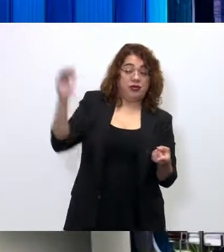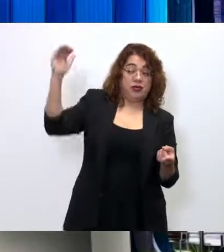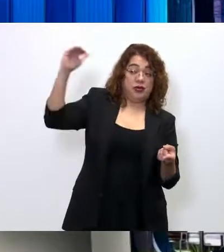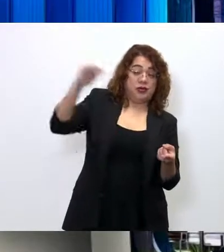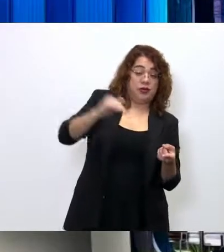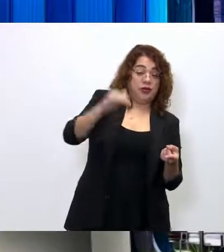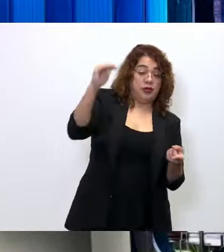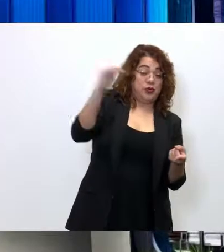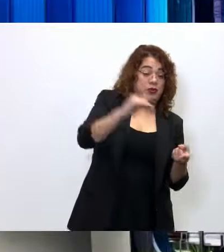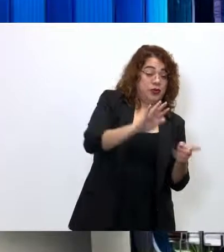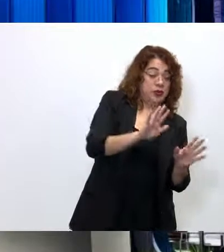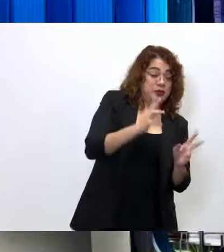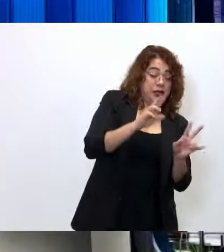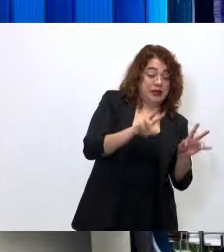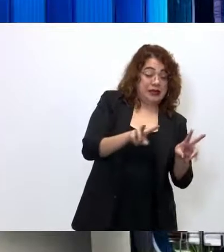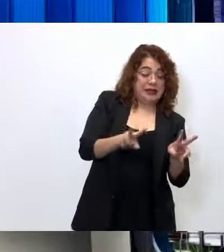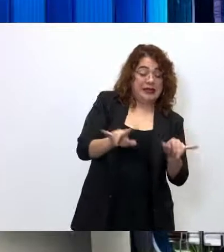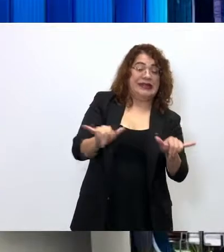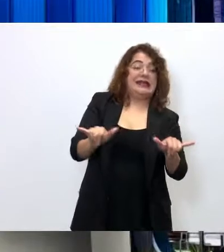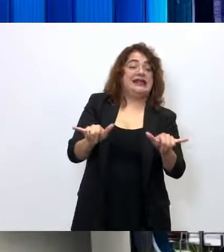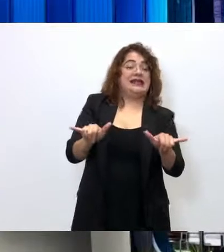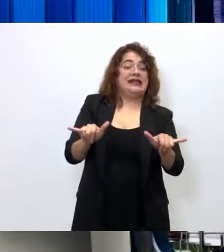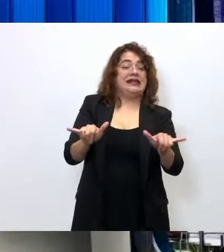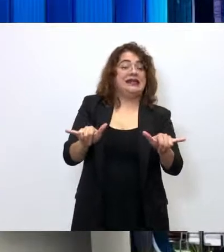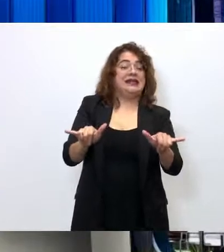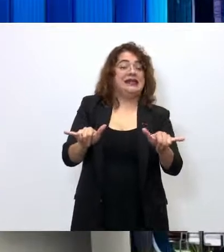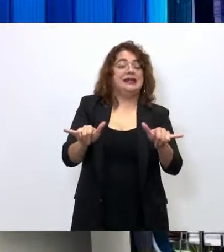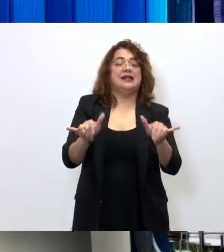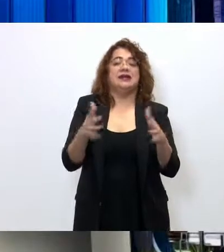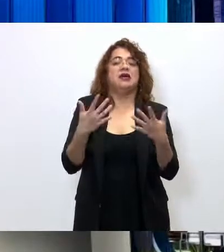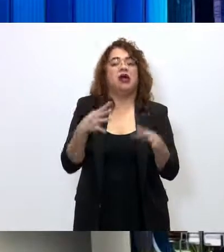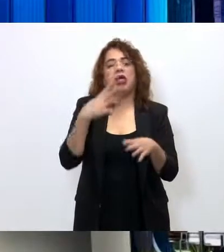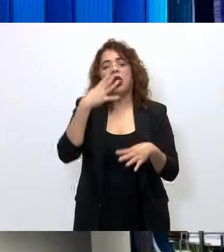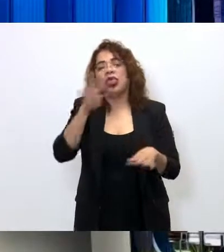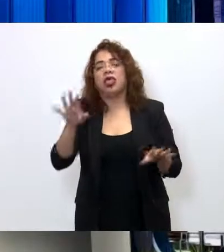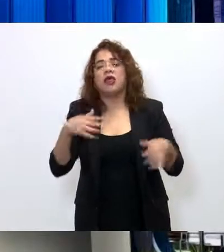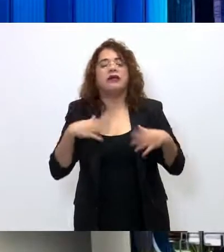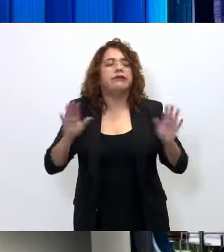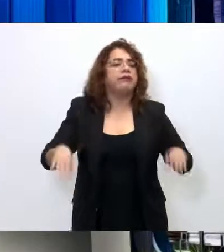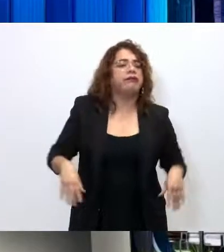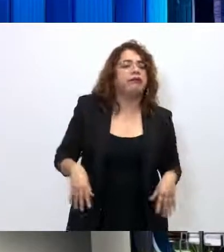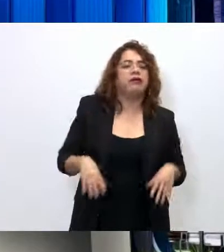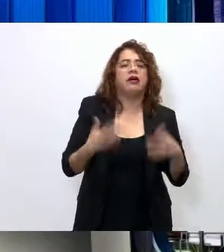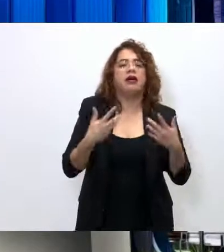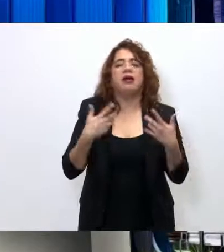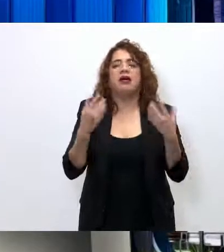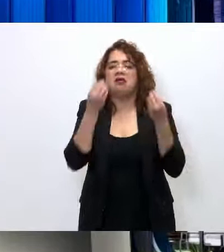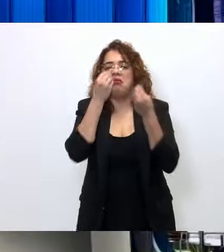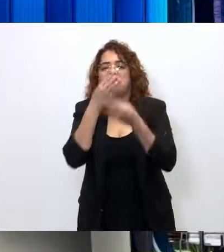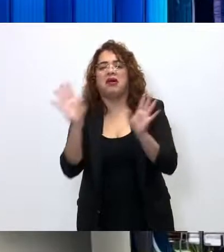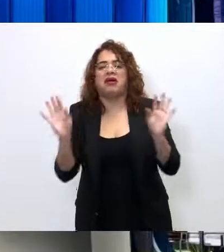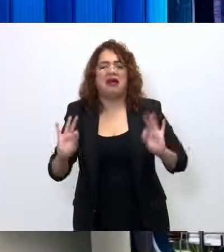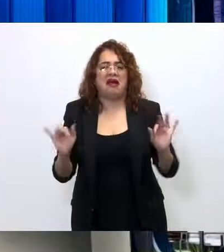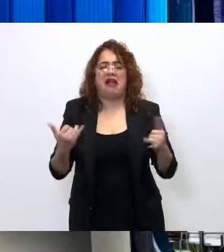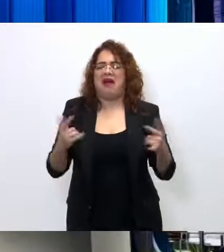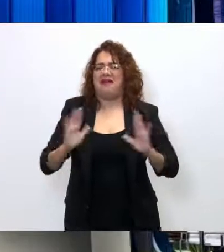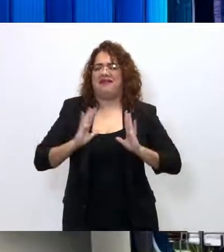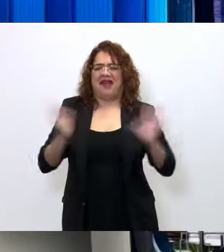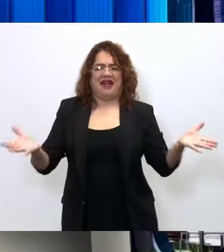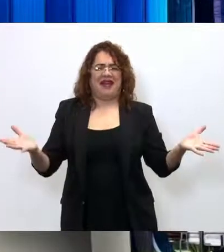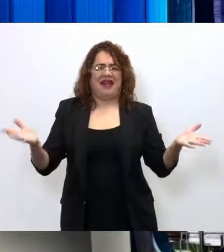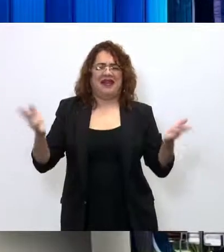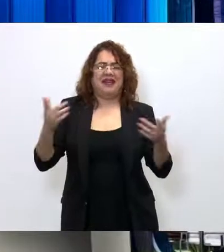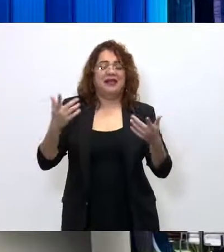due to community transmission and disregard for public health. We remind people that if we really want to get to that June 15th opening,